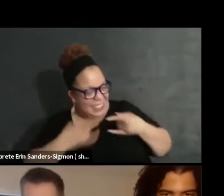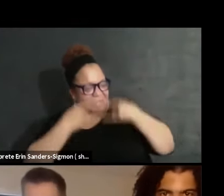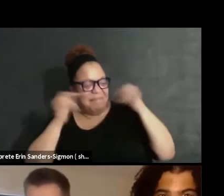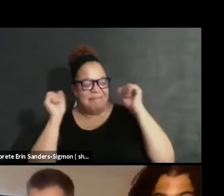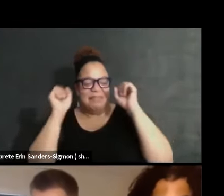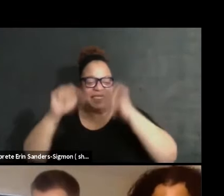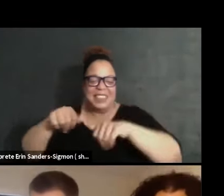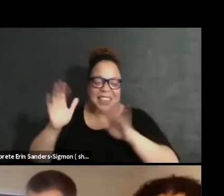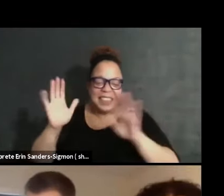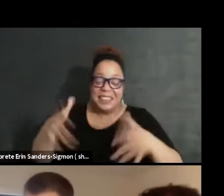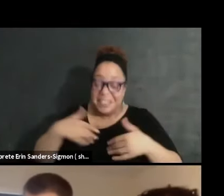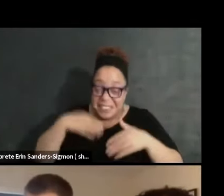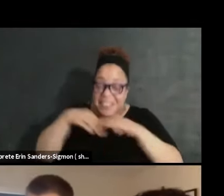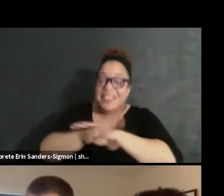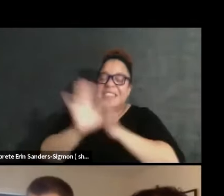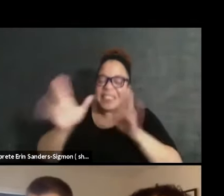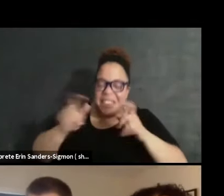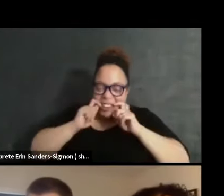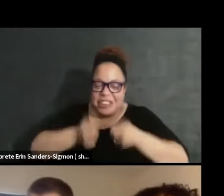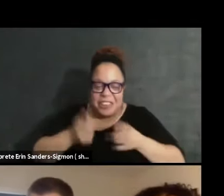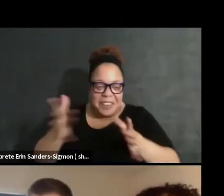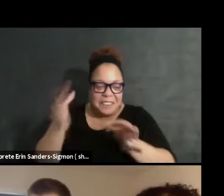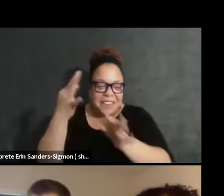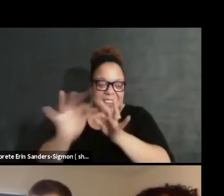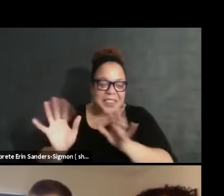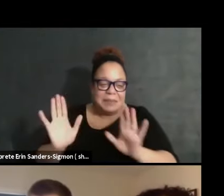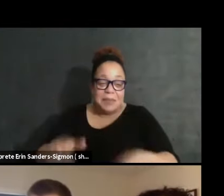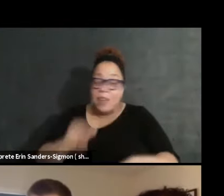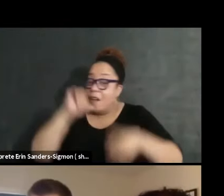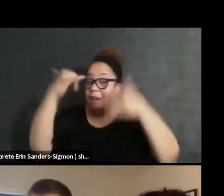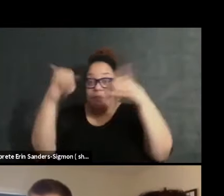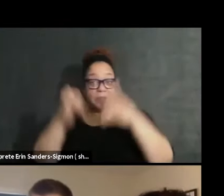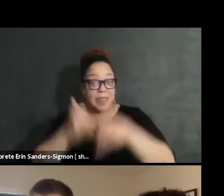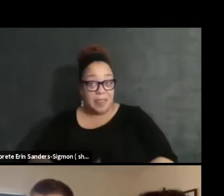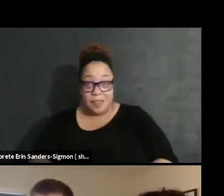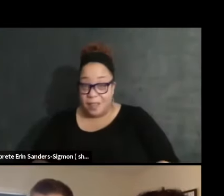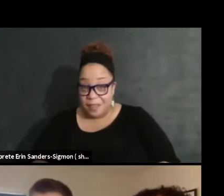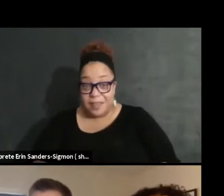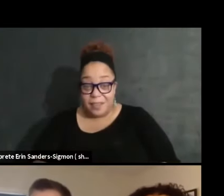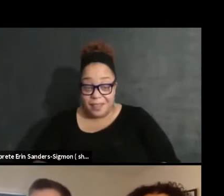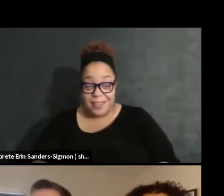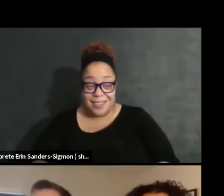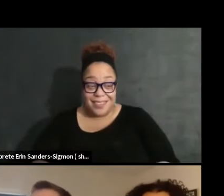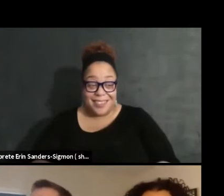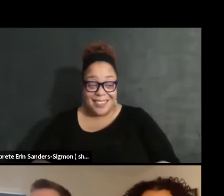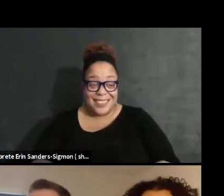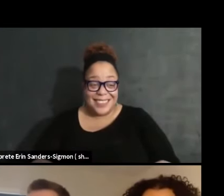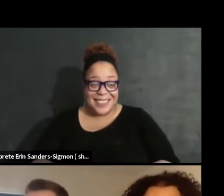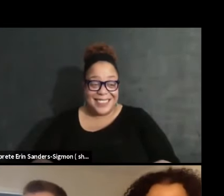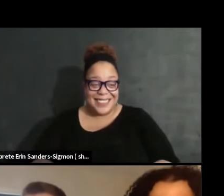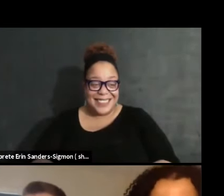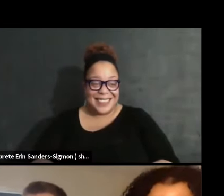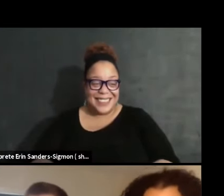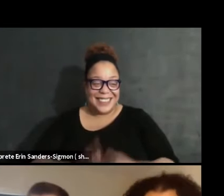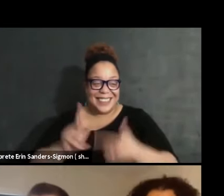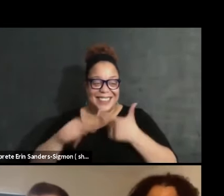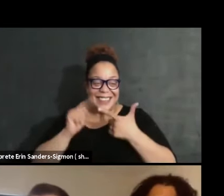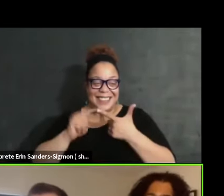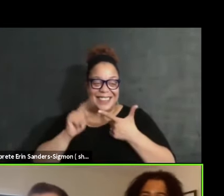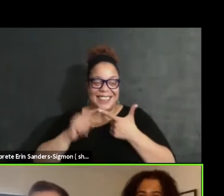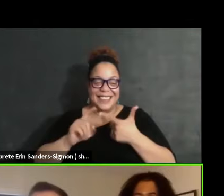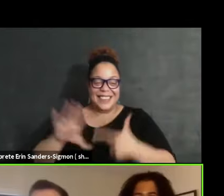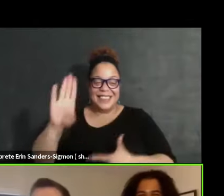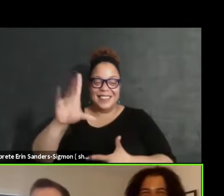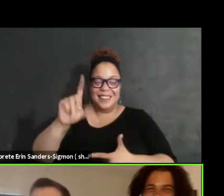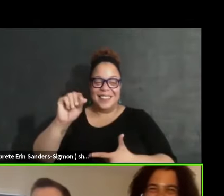you go. There you go. Two. Blossom. Come on, y'all. What